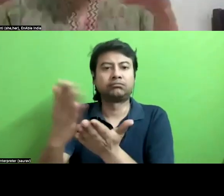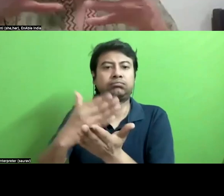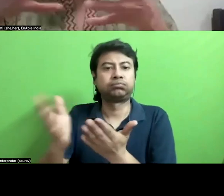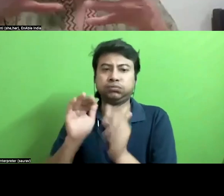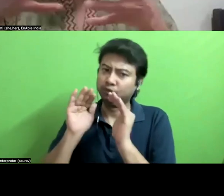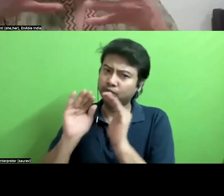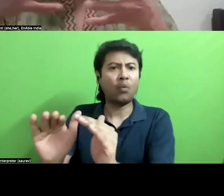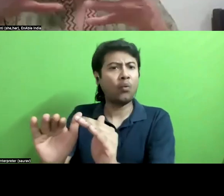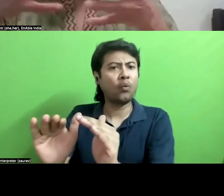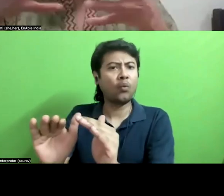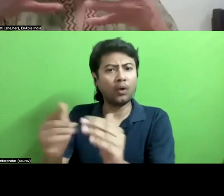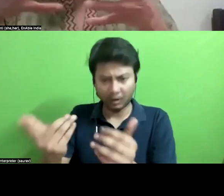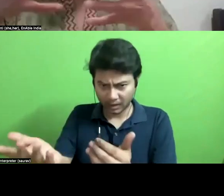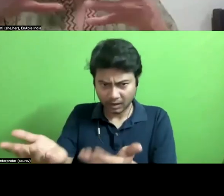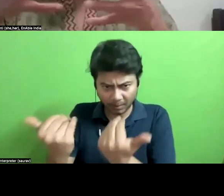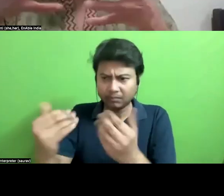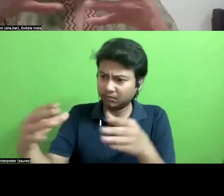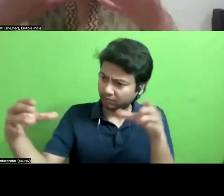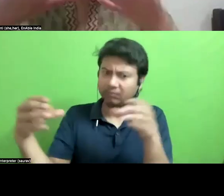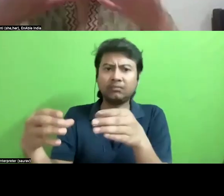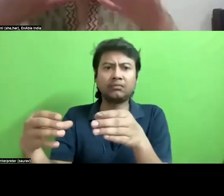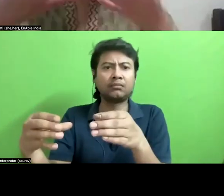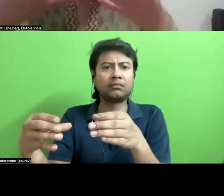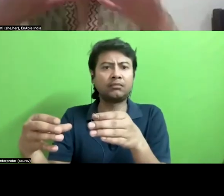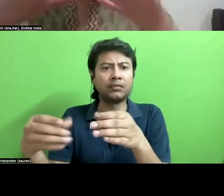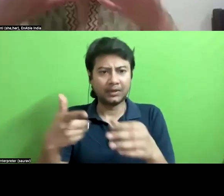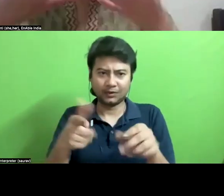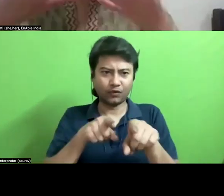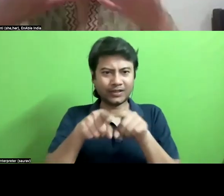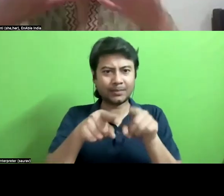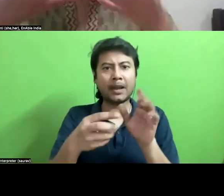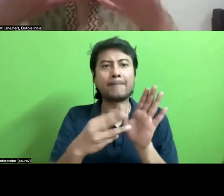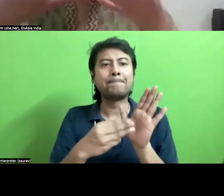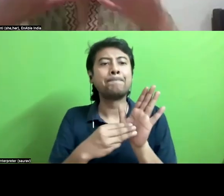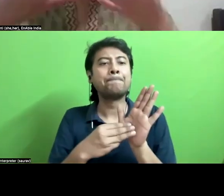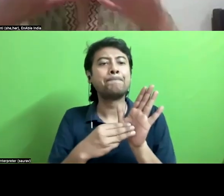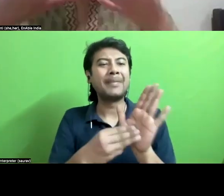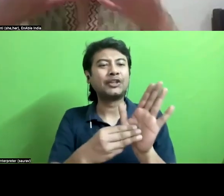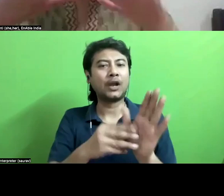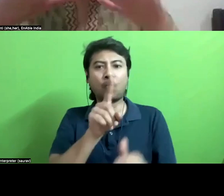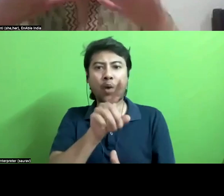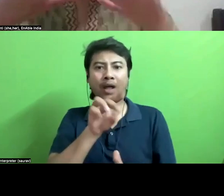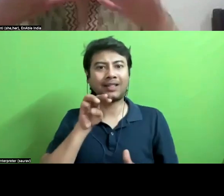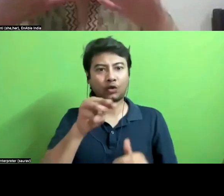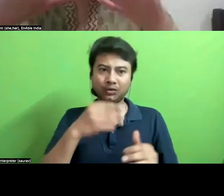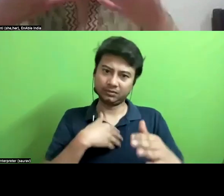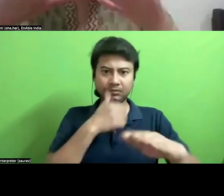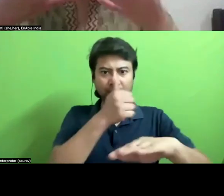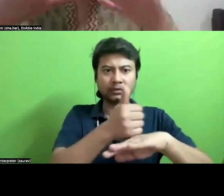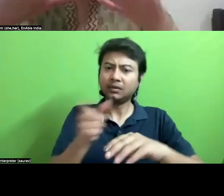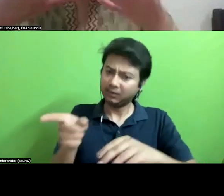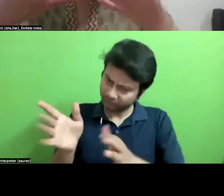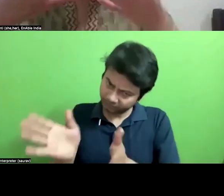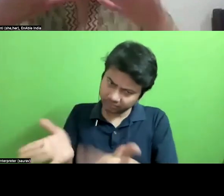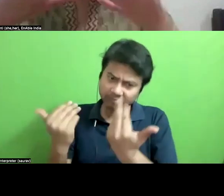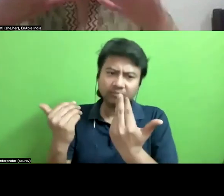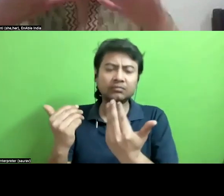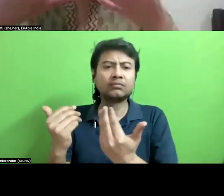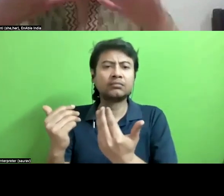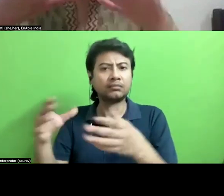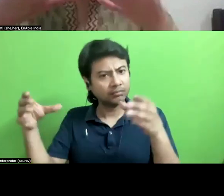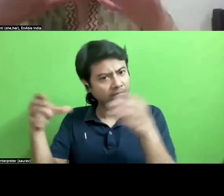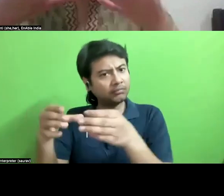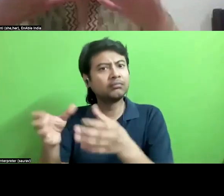identity. I am part of this mission, right? We'll have that. And most importantly, let's all practice